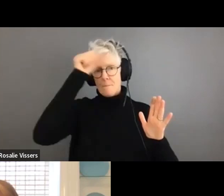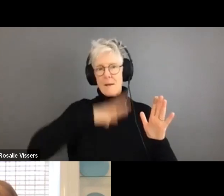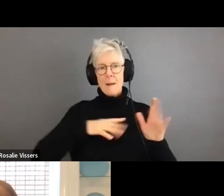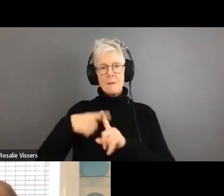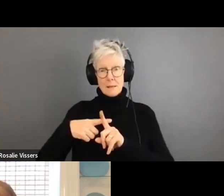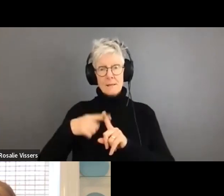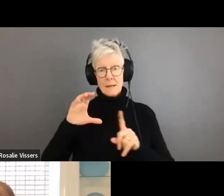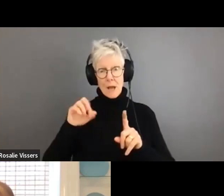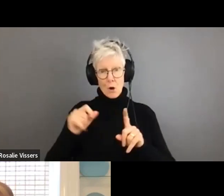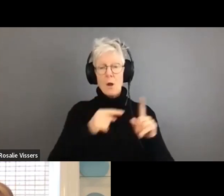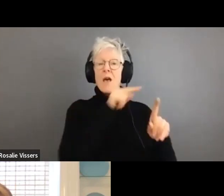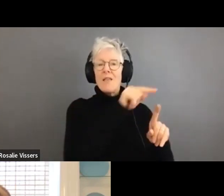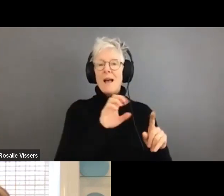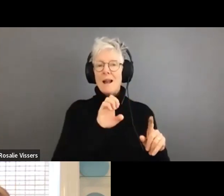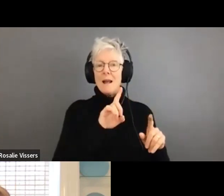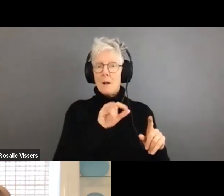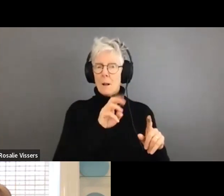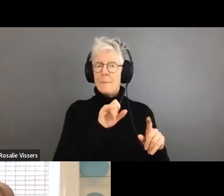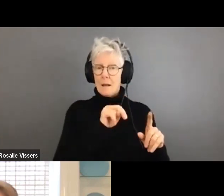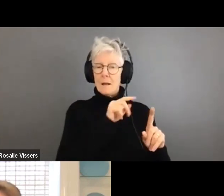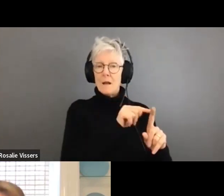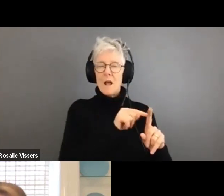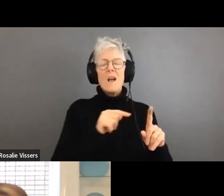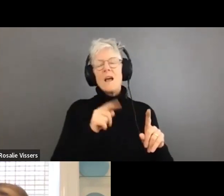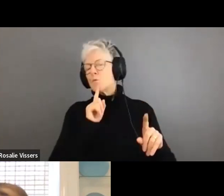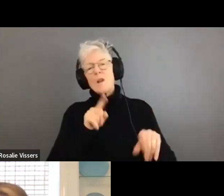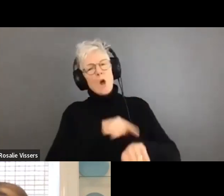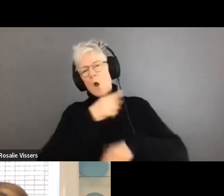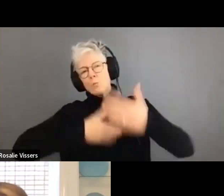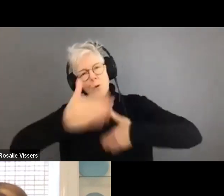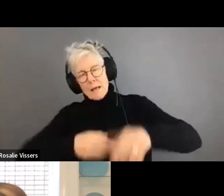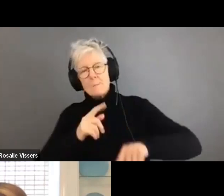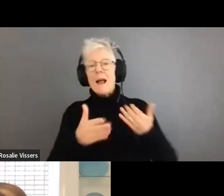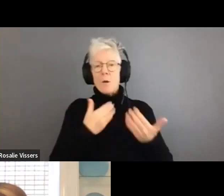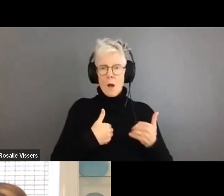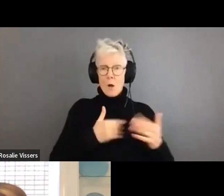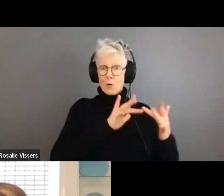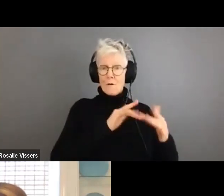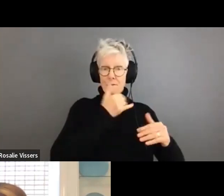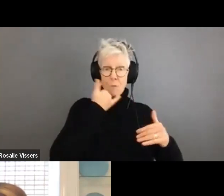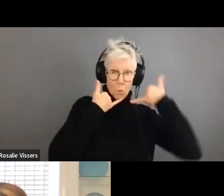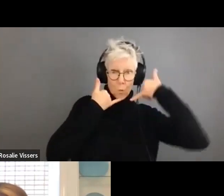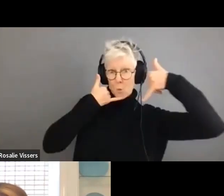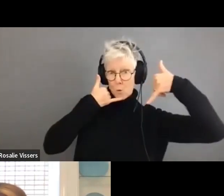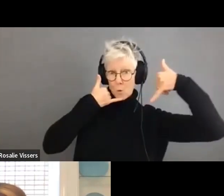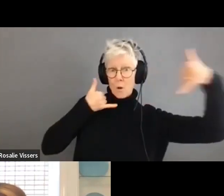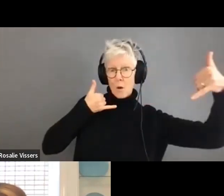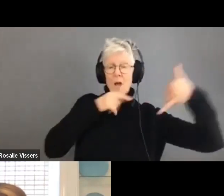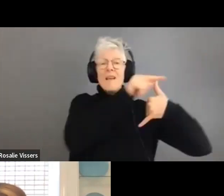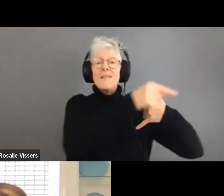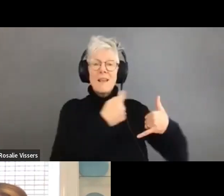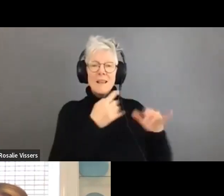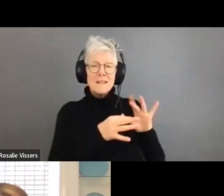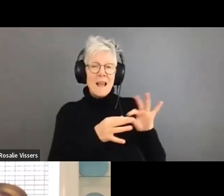it's a whole long process, but long story short, and this was done over a phone, the first thing they said to me is, we can tell